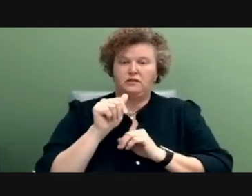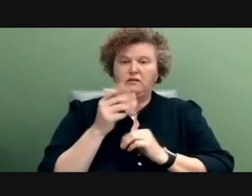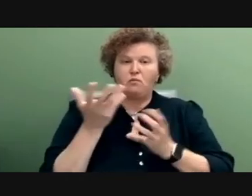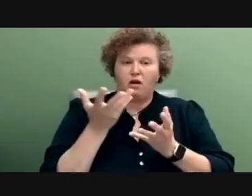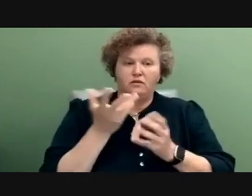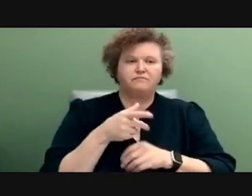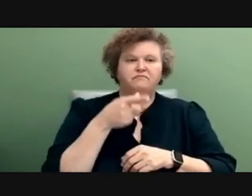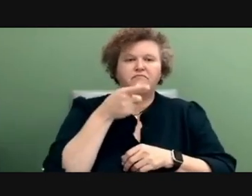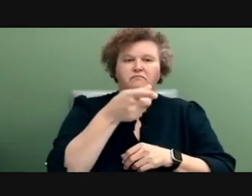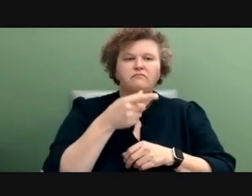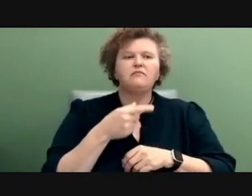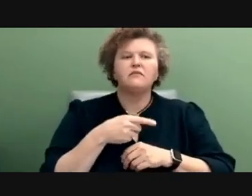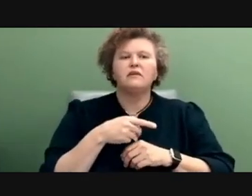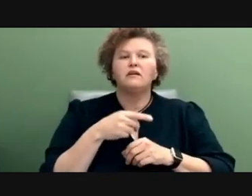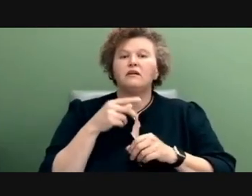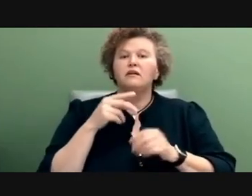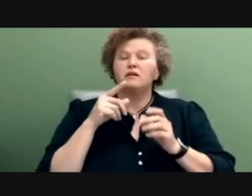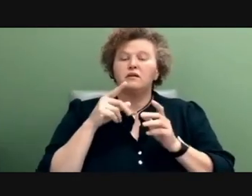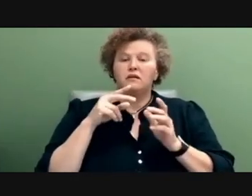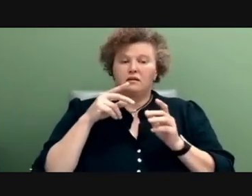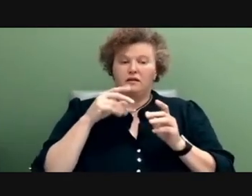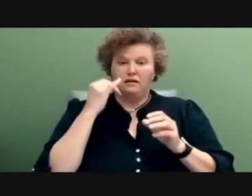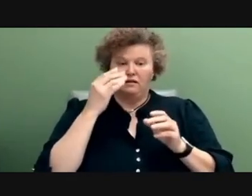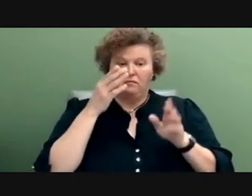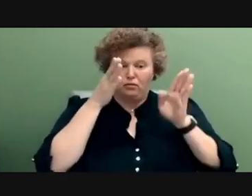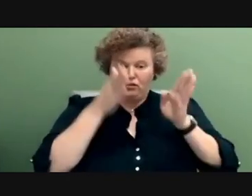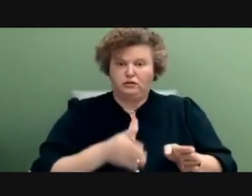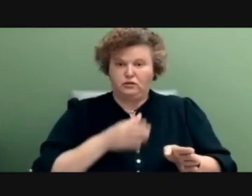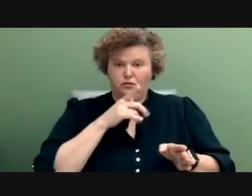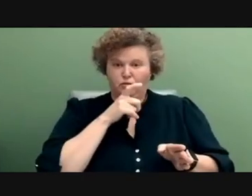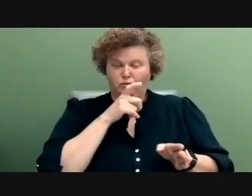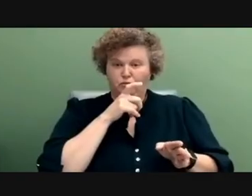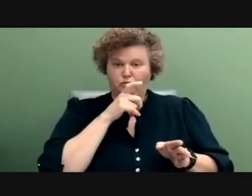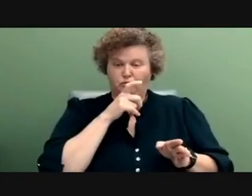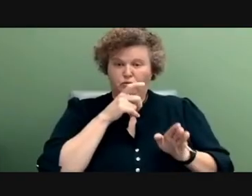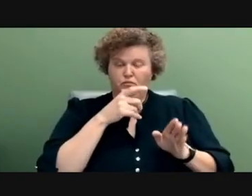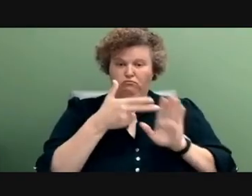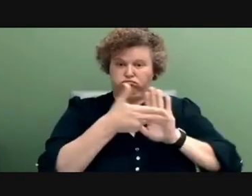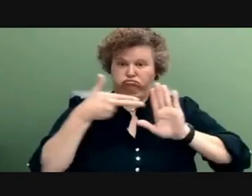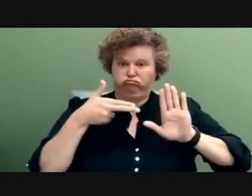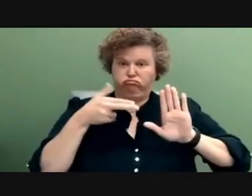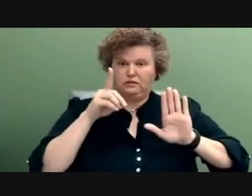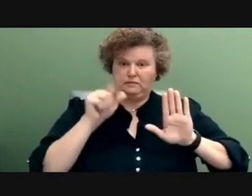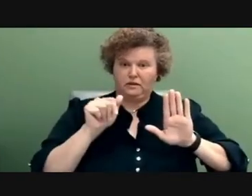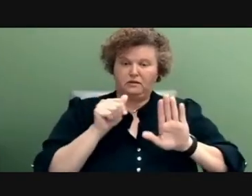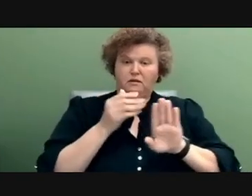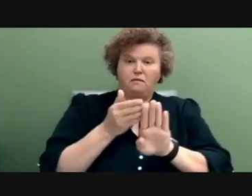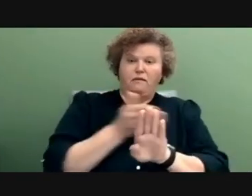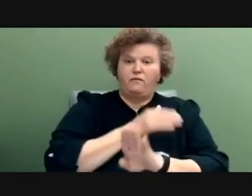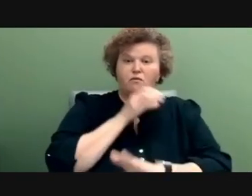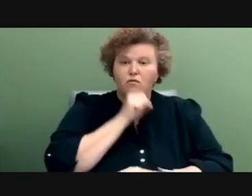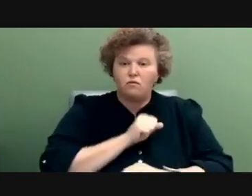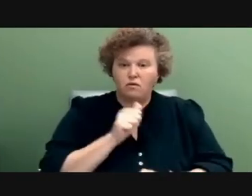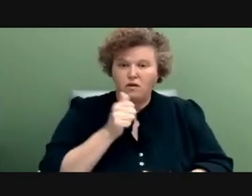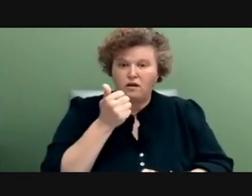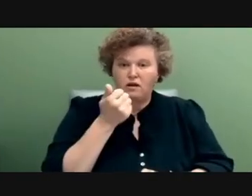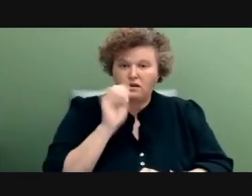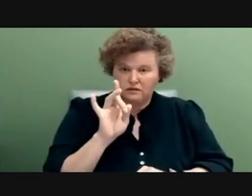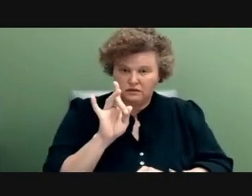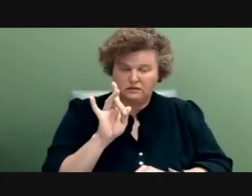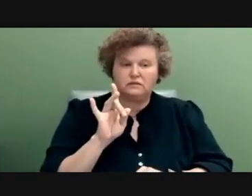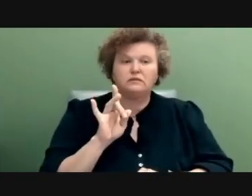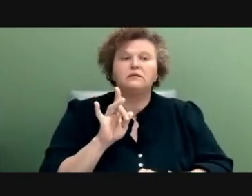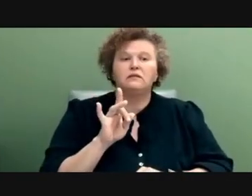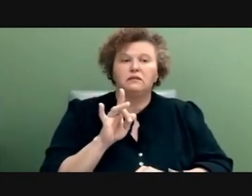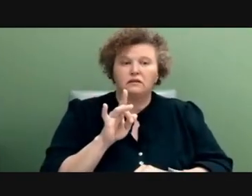far as developmental disability. It gives the details there. But it's a person who is labeled with a